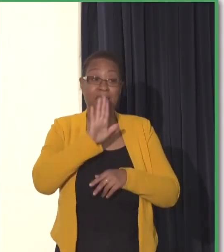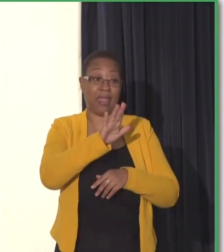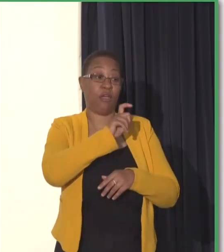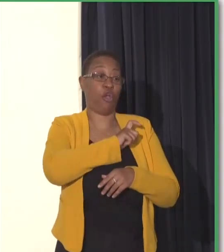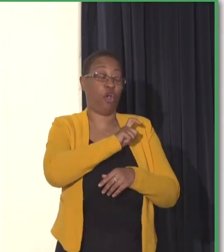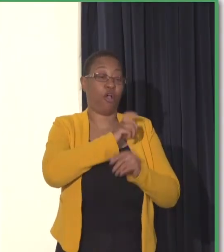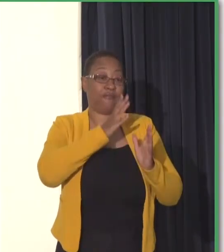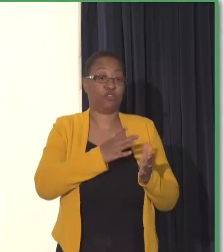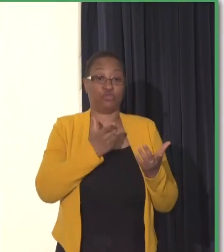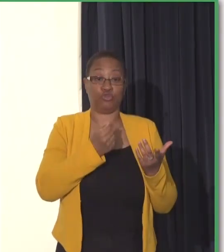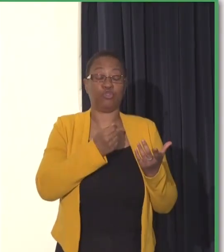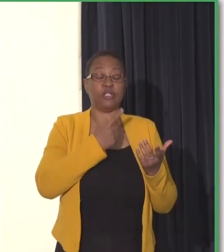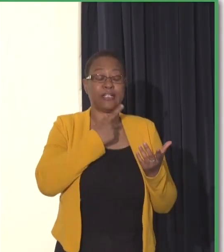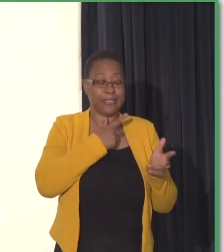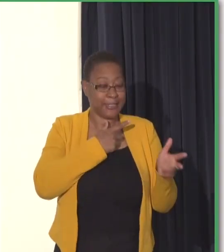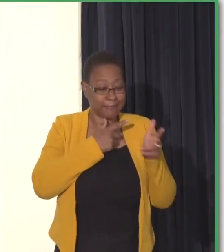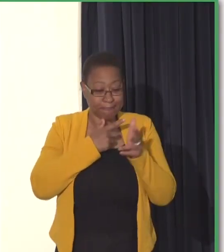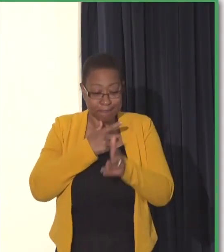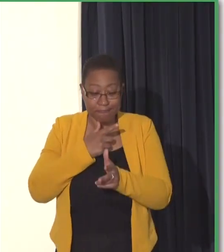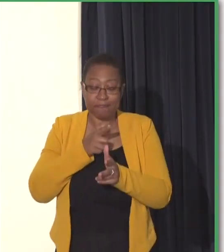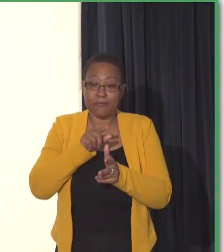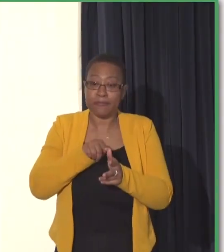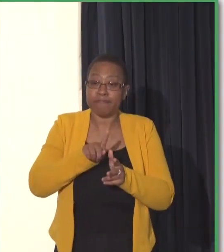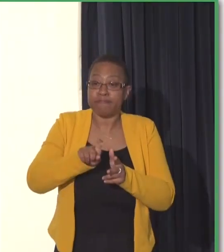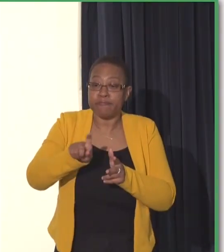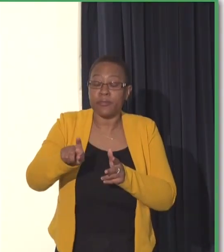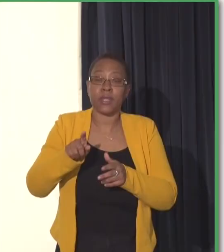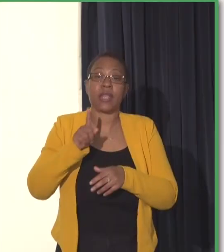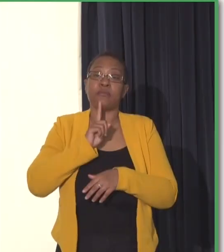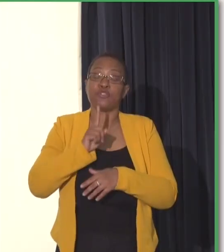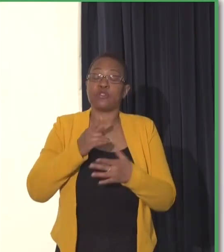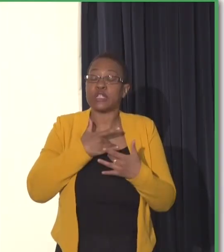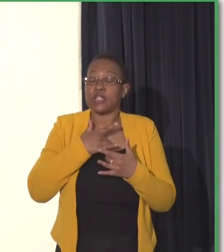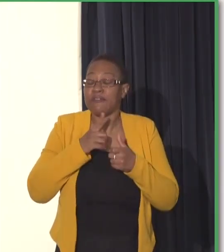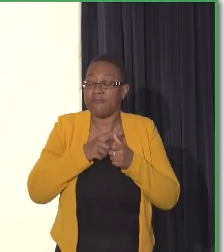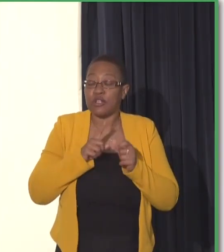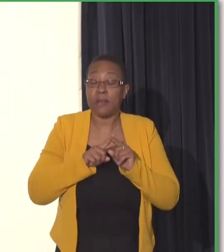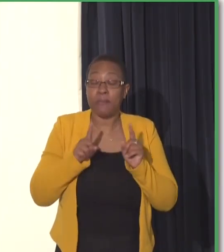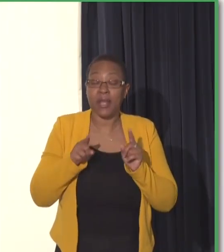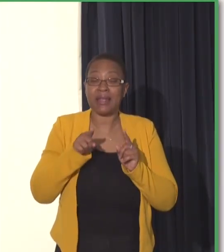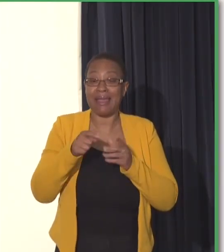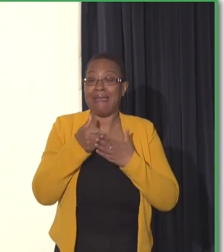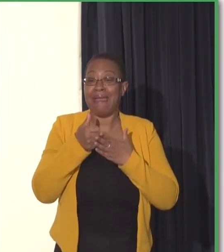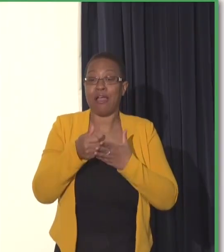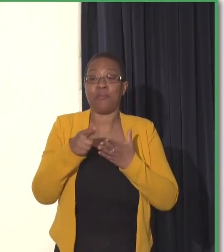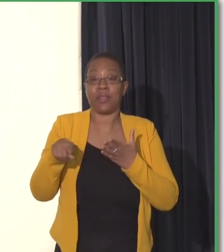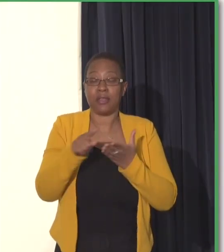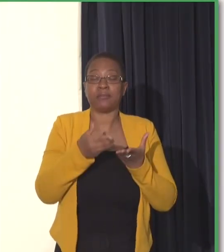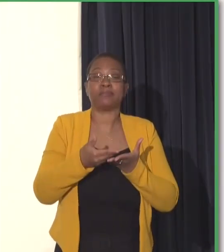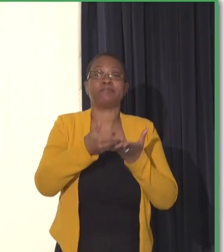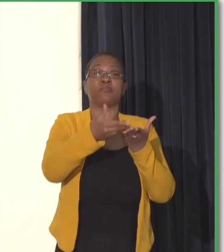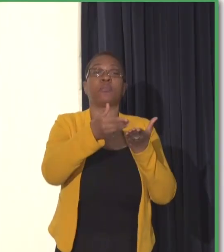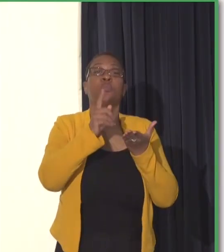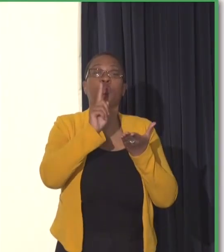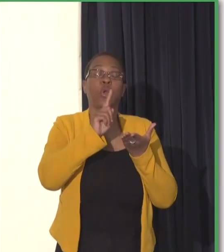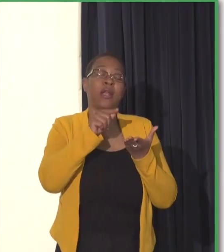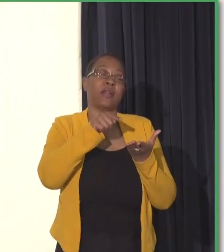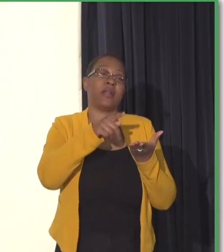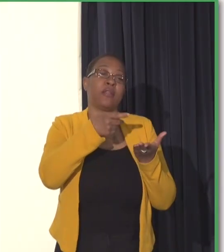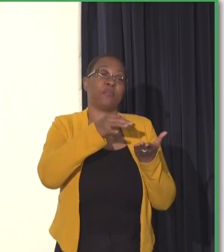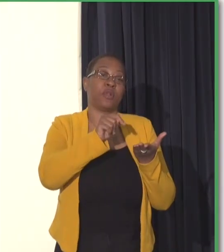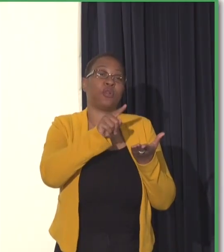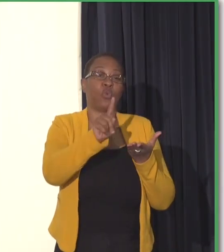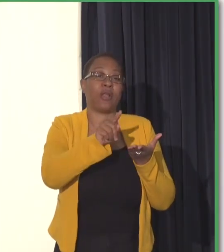to stop them. I'm glad I'm sure they were concerned at first, but then he helped them, took them to the precinct, and got them